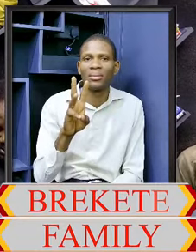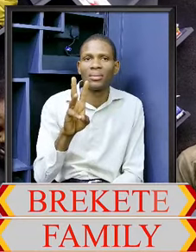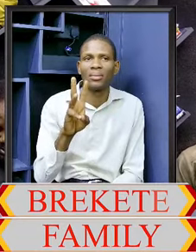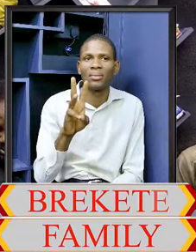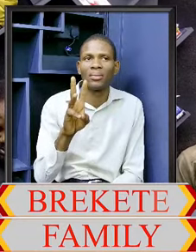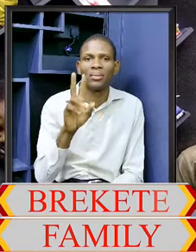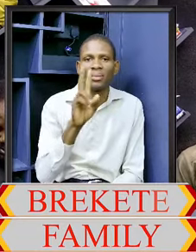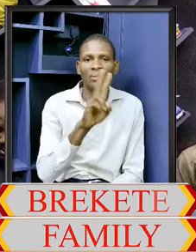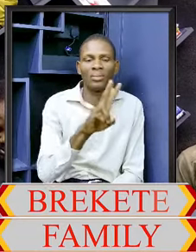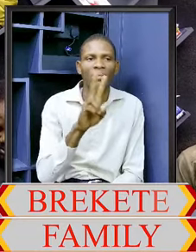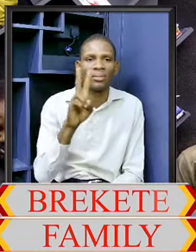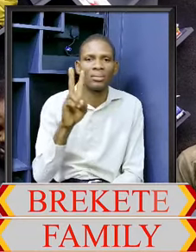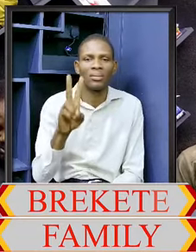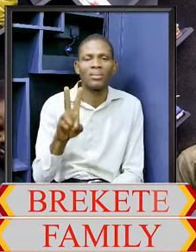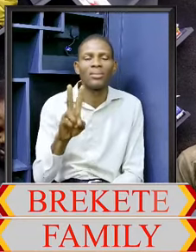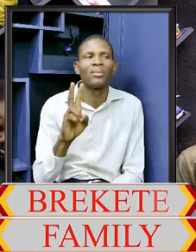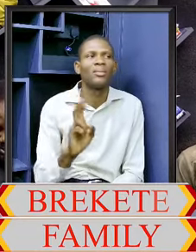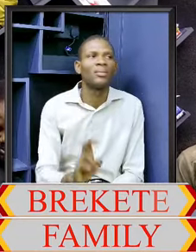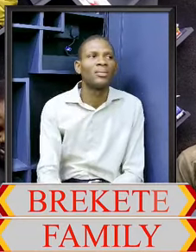22.